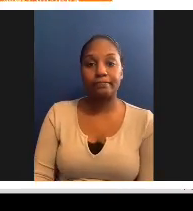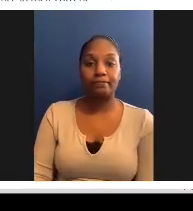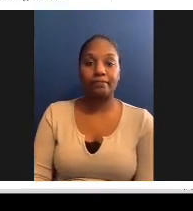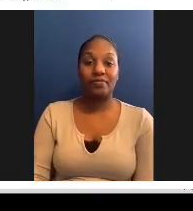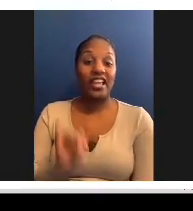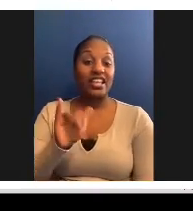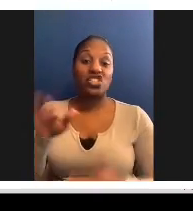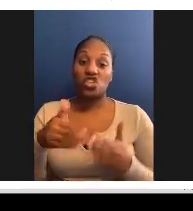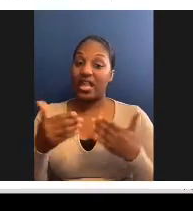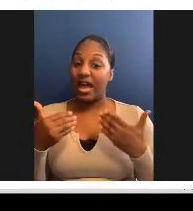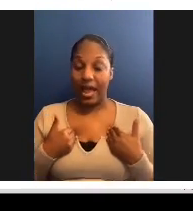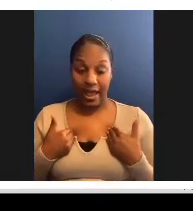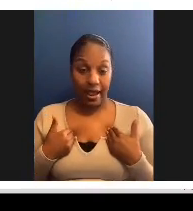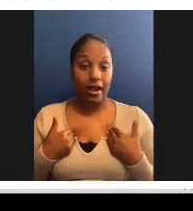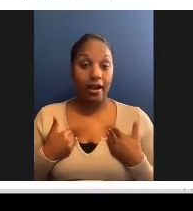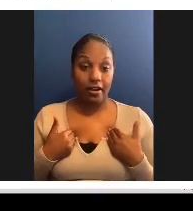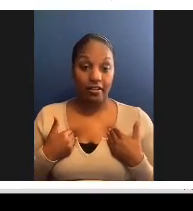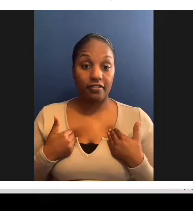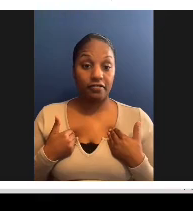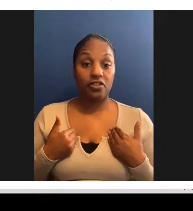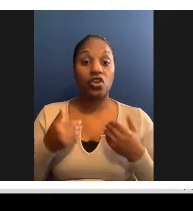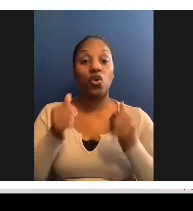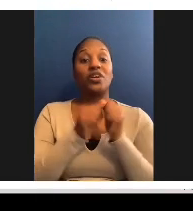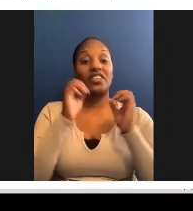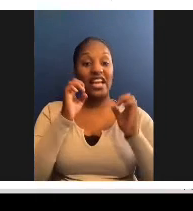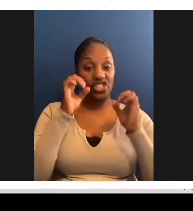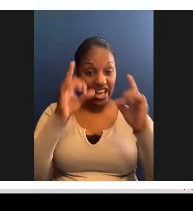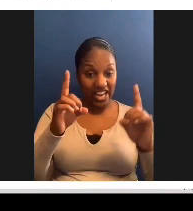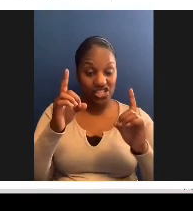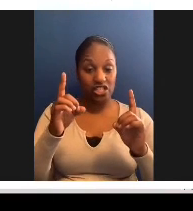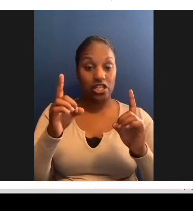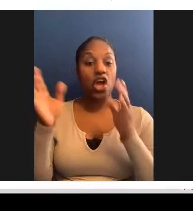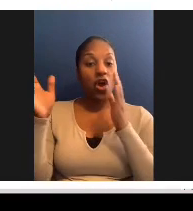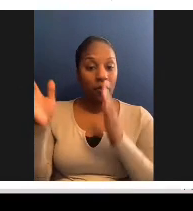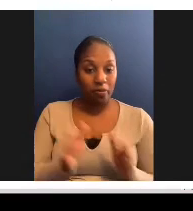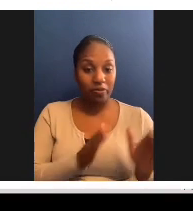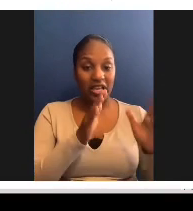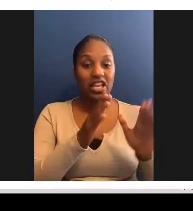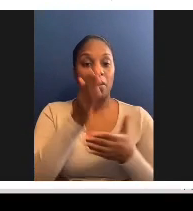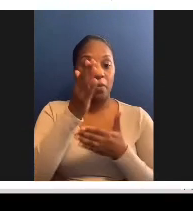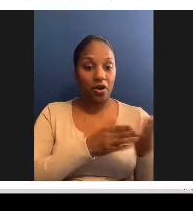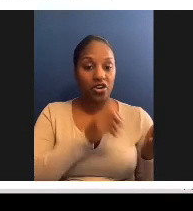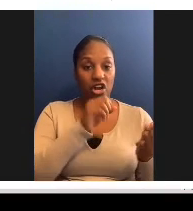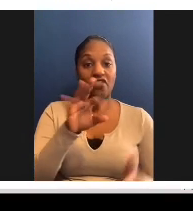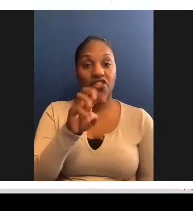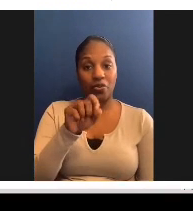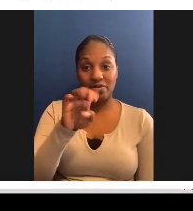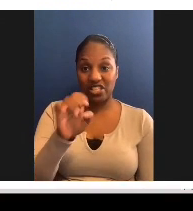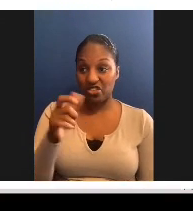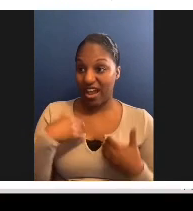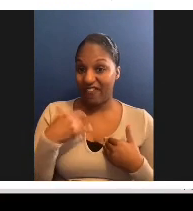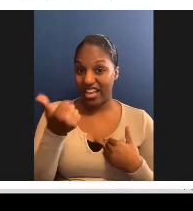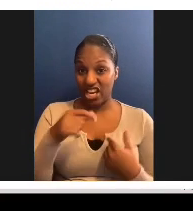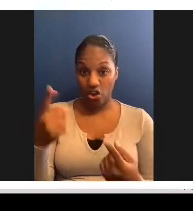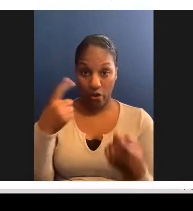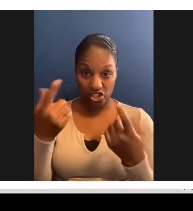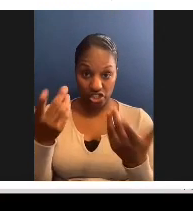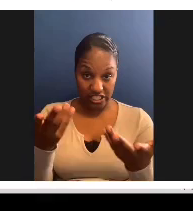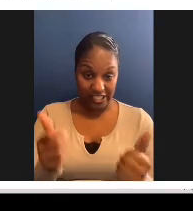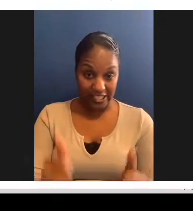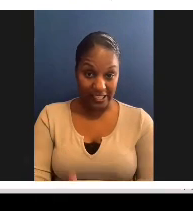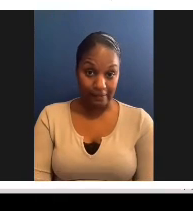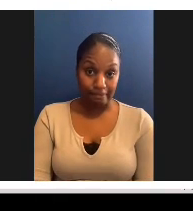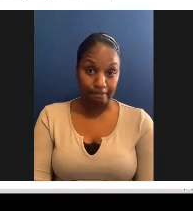I have on the educational planning component of the website. Does anyone have any questions on that?